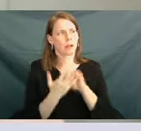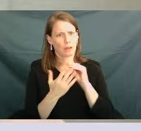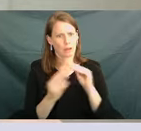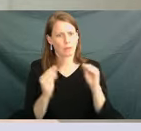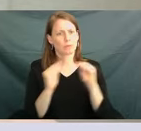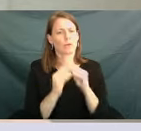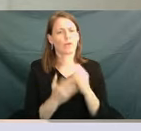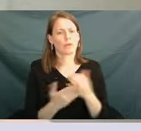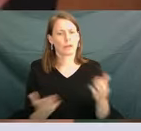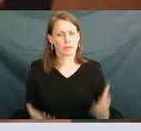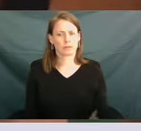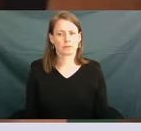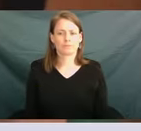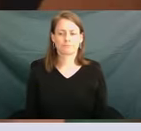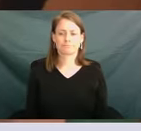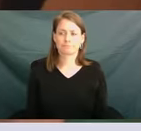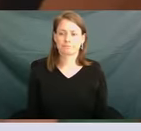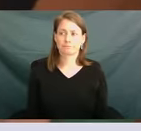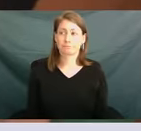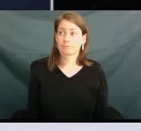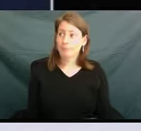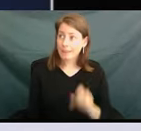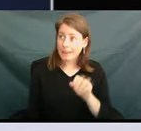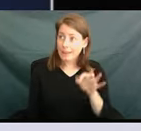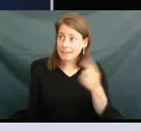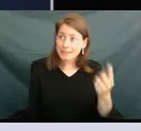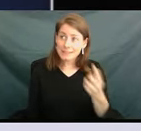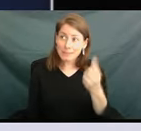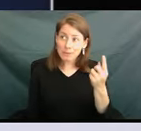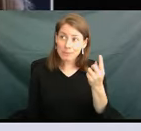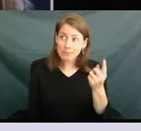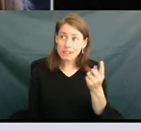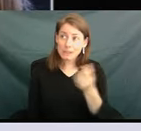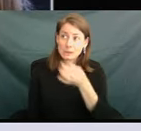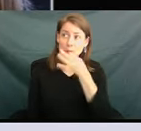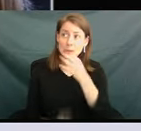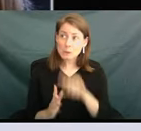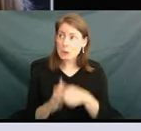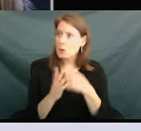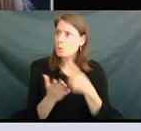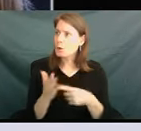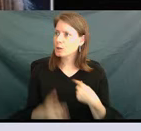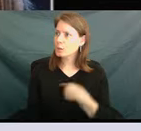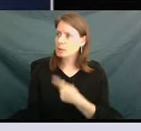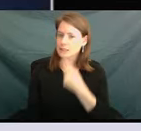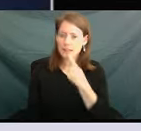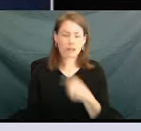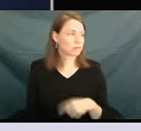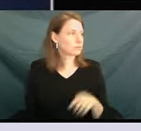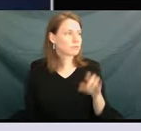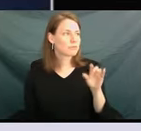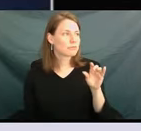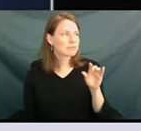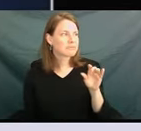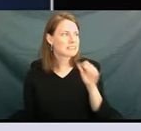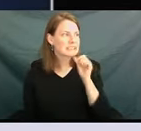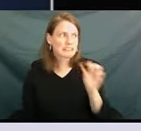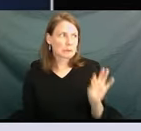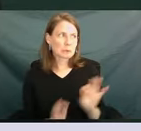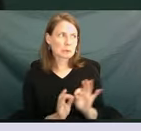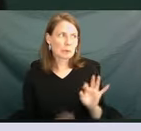If something's about to start on the playground, what do we say to him? It's not worth it. It's not worth it. It's not worth